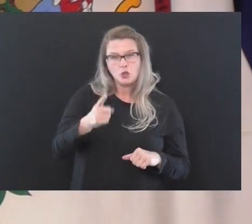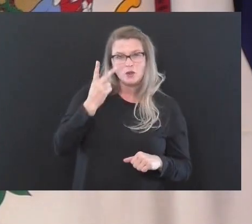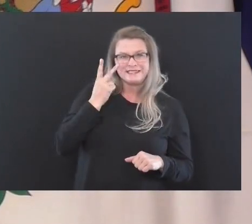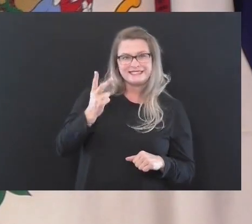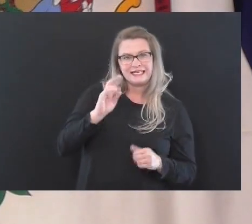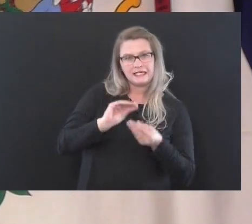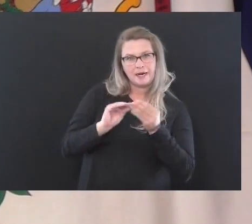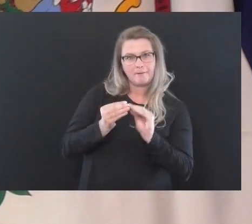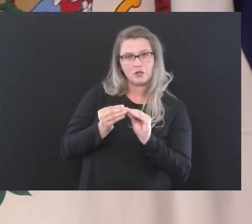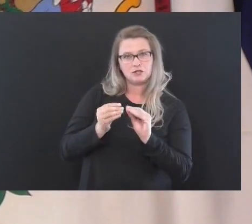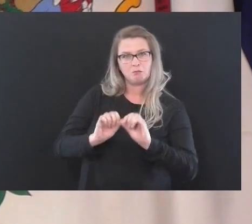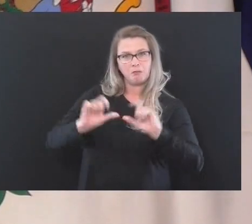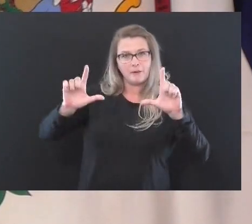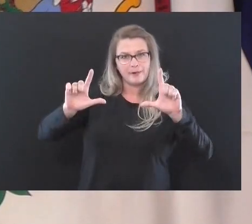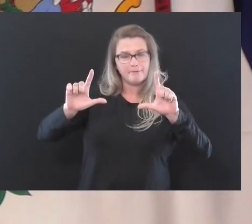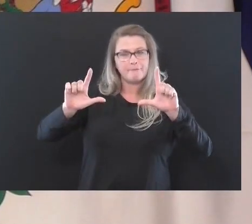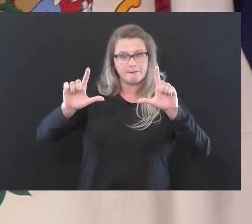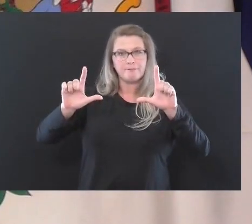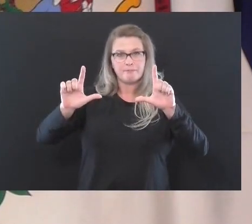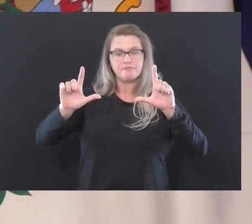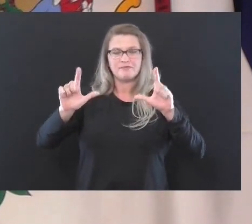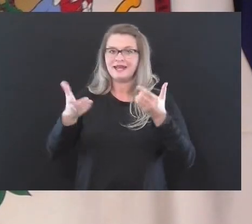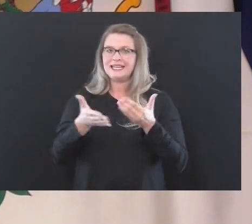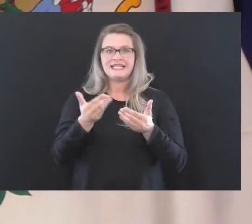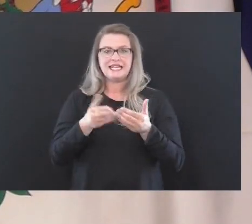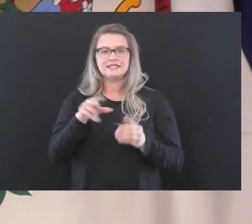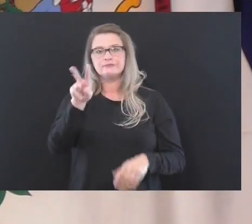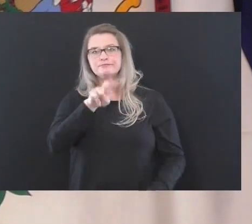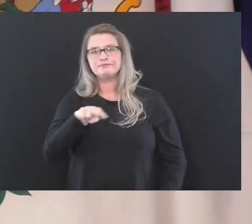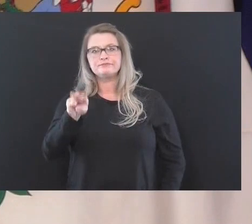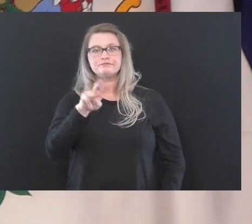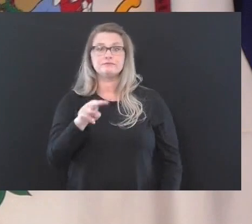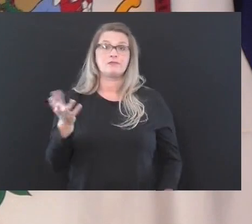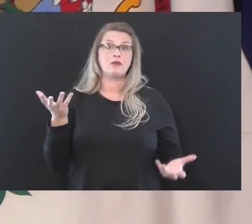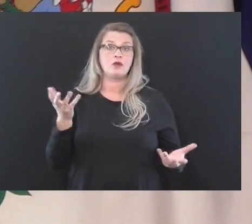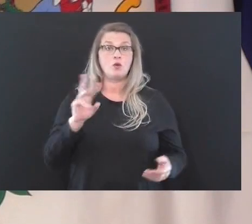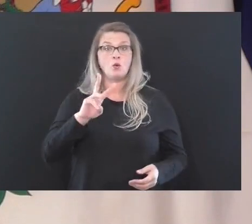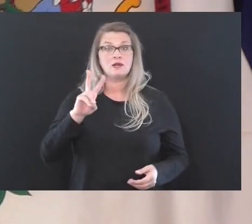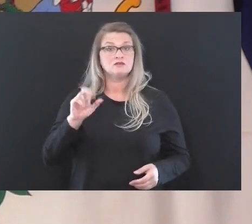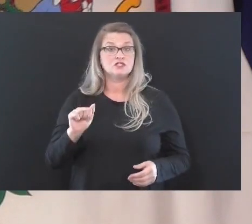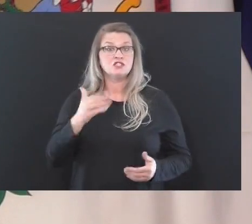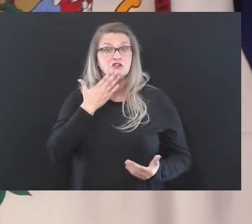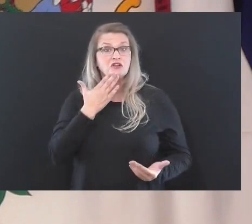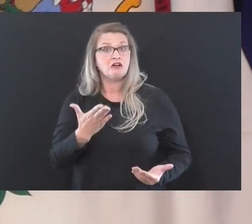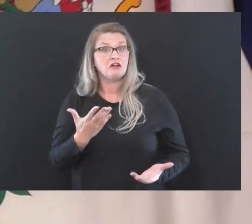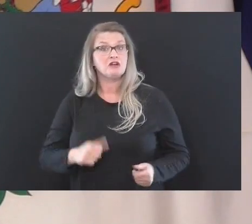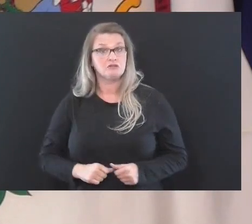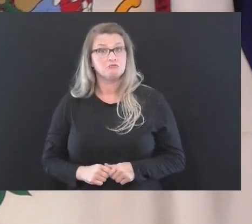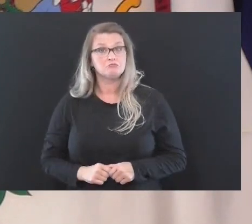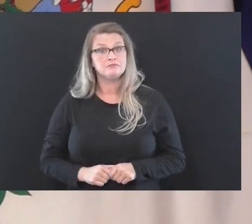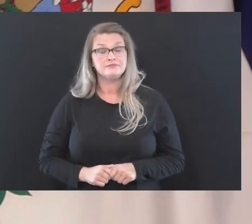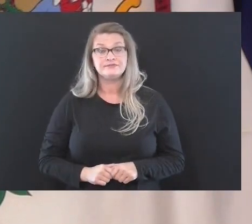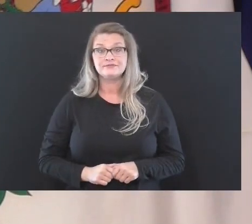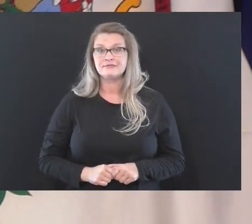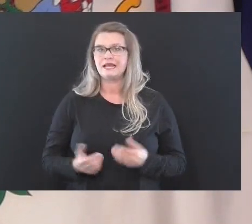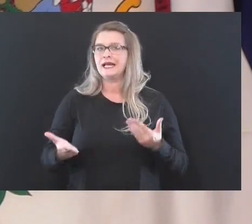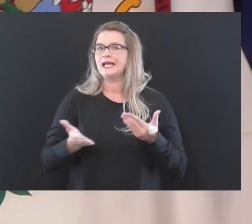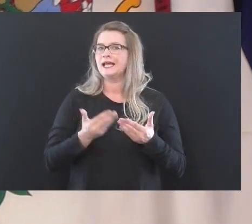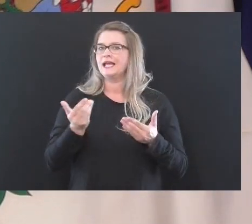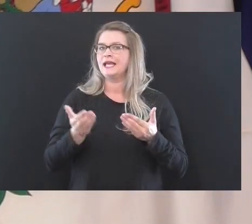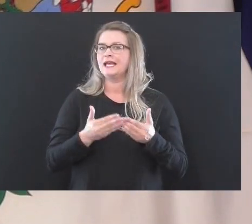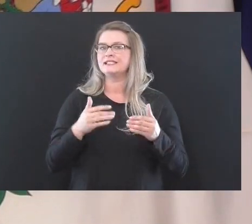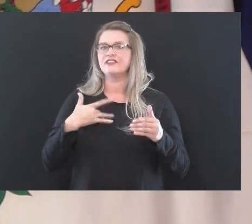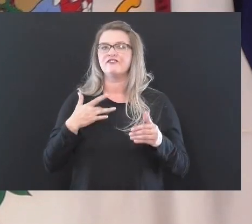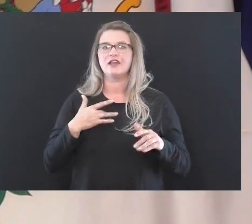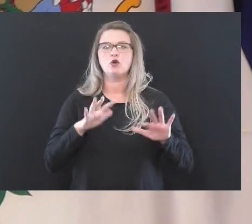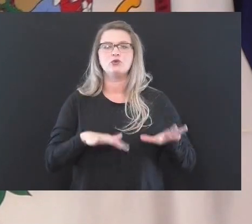out, it's easy to look and say, well, dag, West Virginia's doing really good. And it's easy to